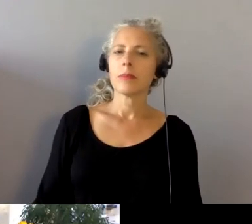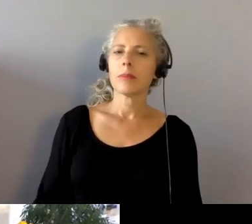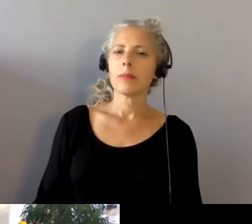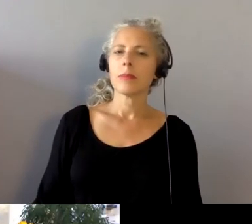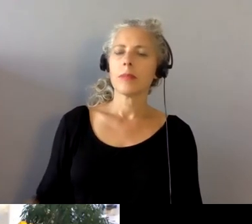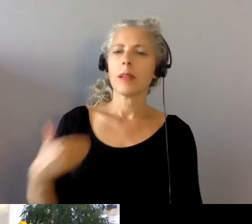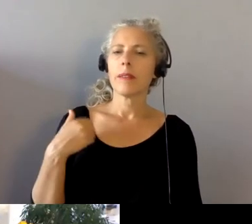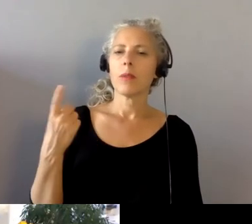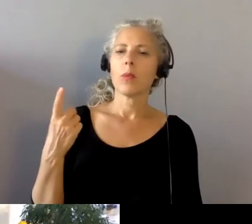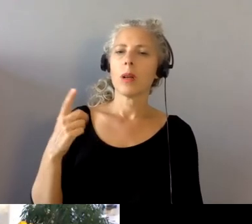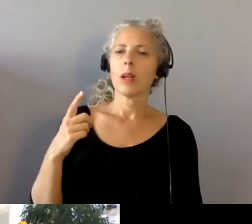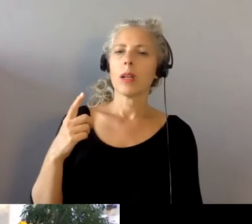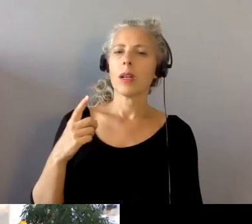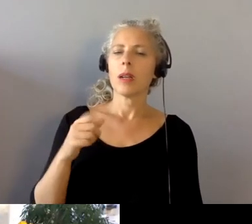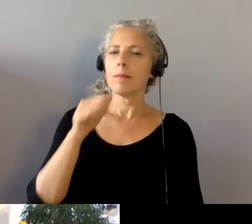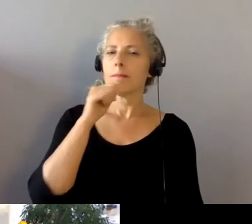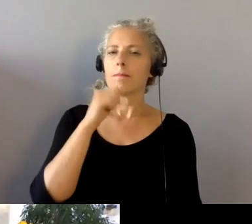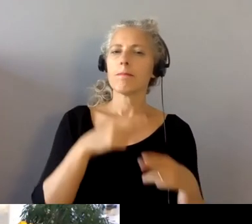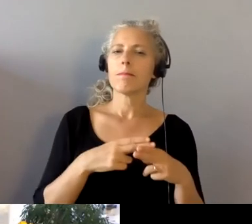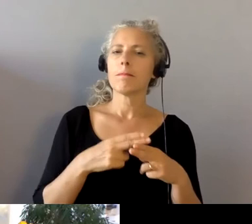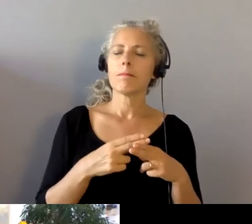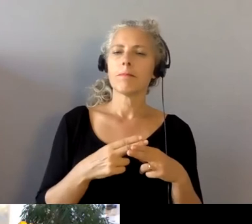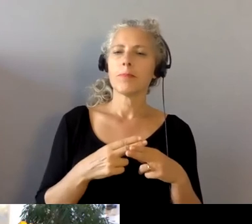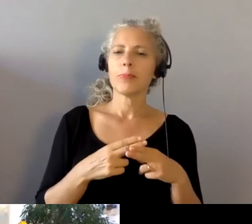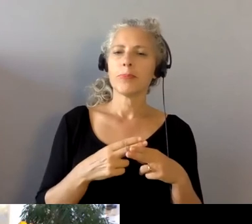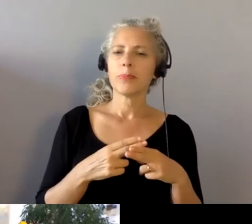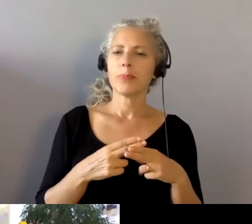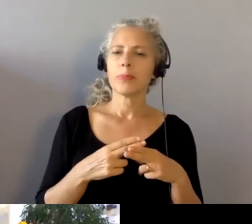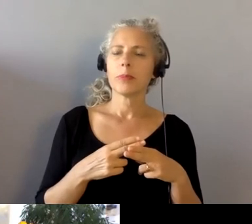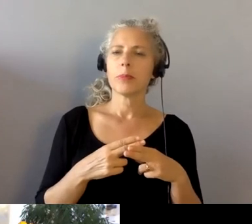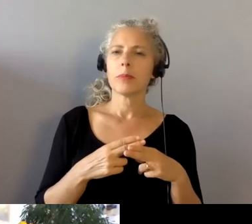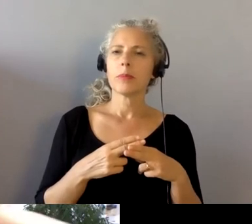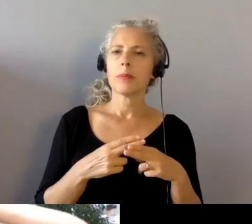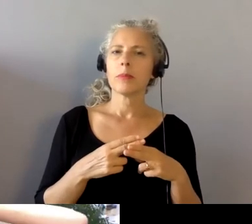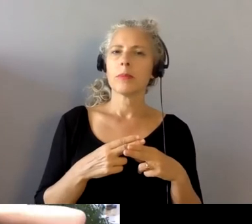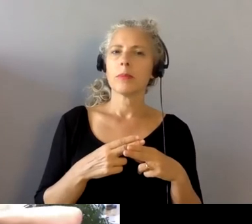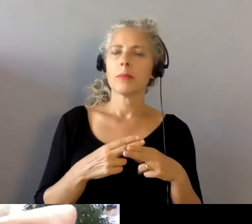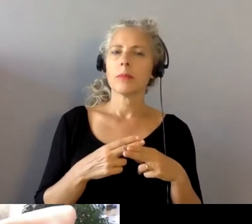We have one anonymous question here.